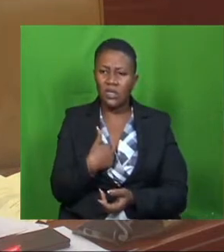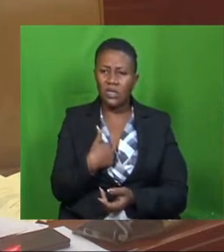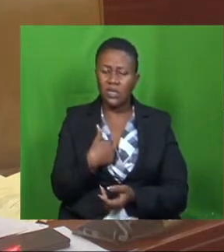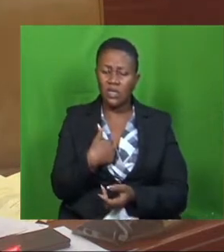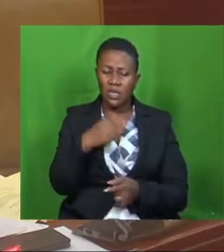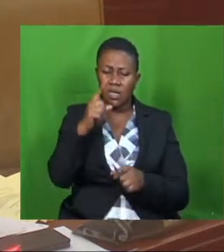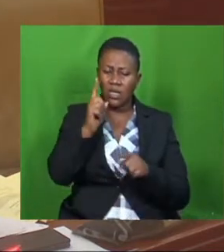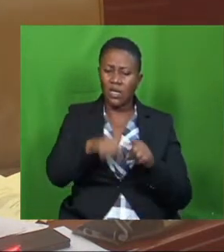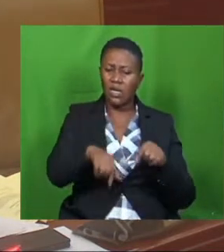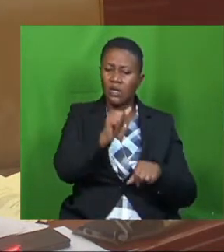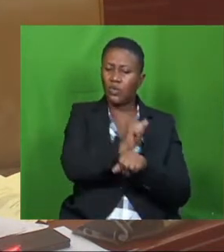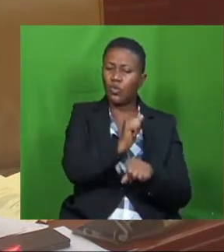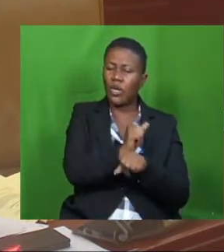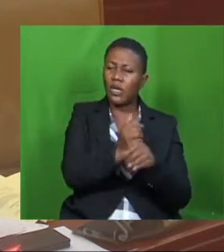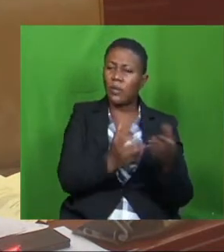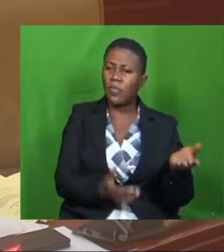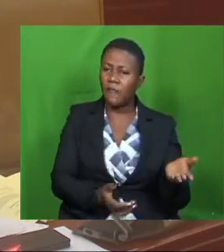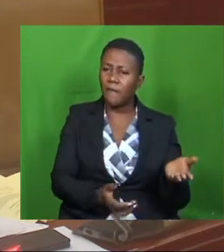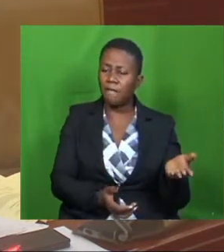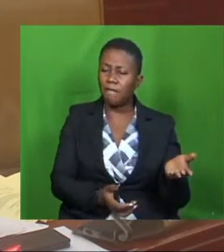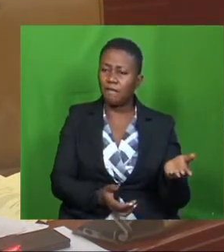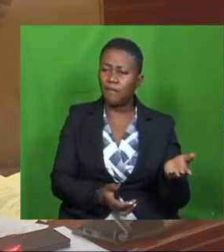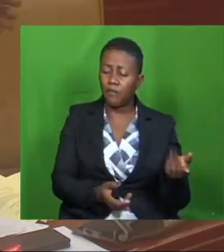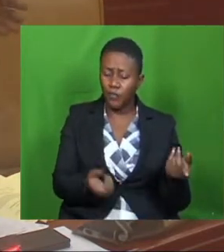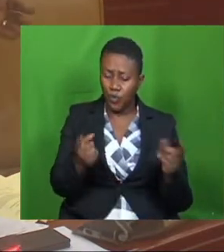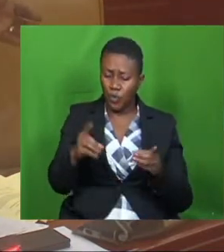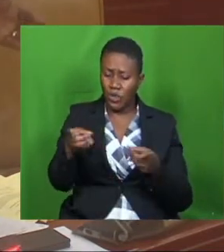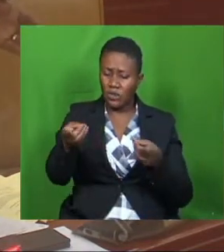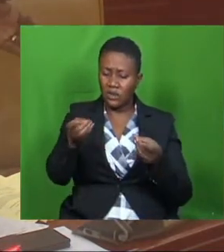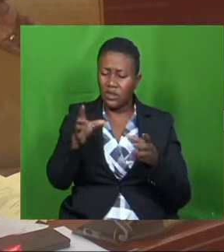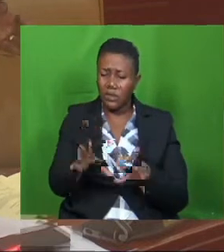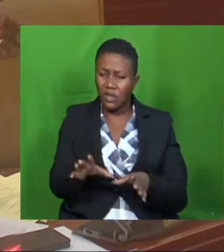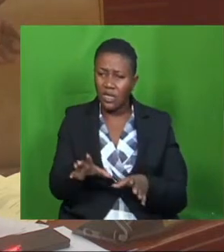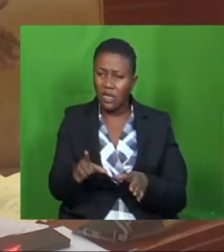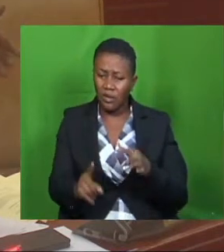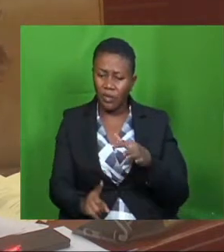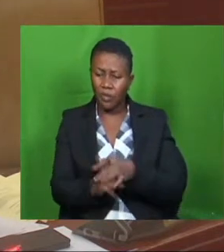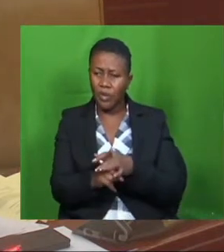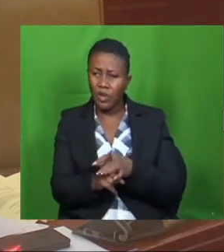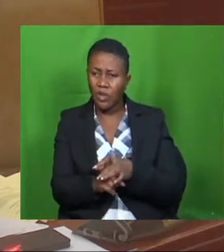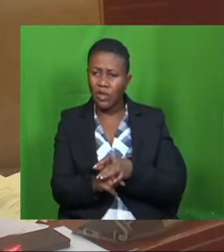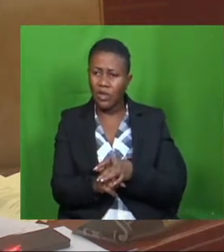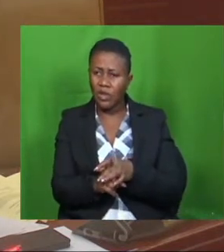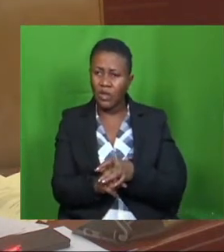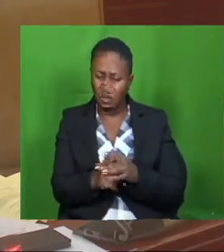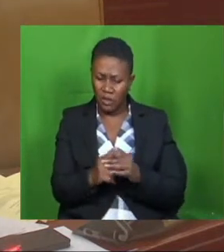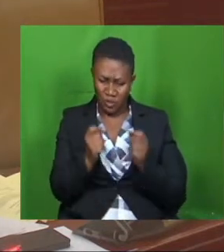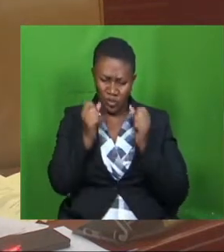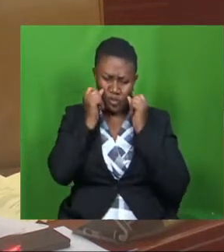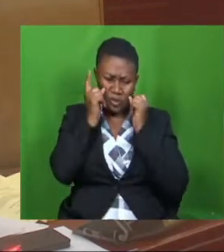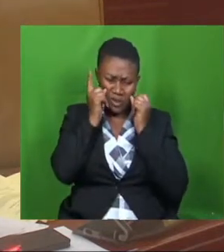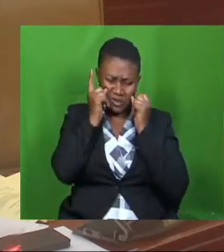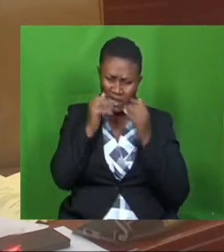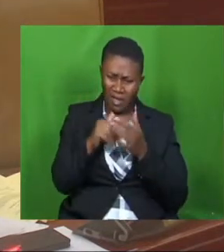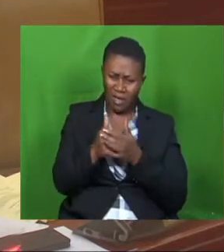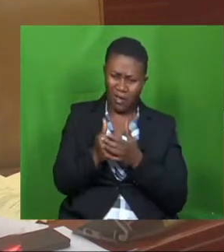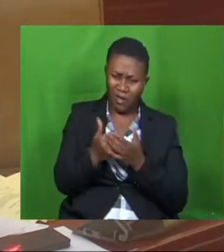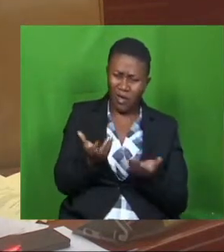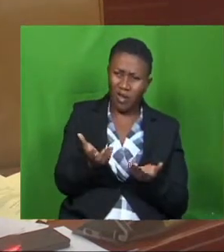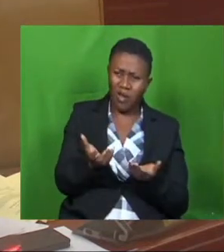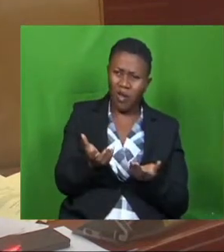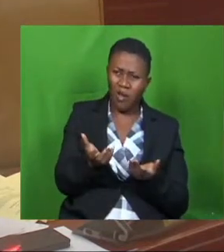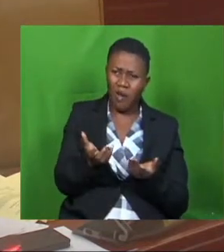$2,721,042.50 US. Huge sums of money. You award contracts without going through the due process. And